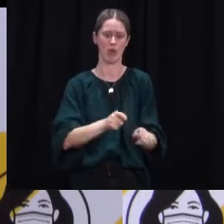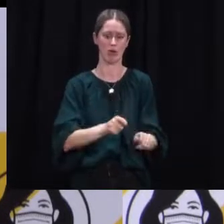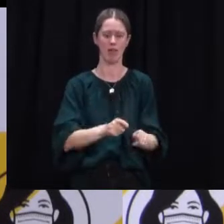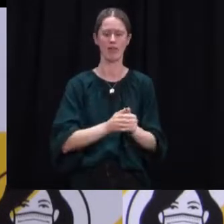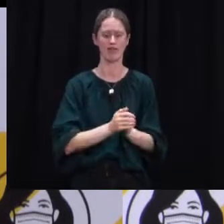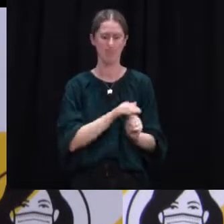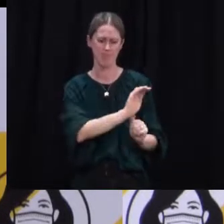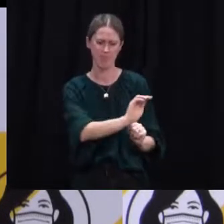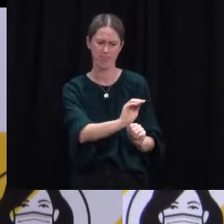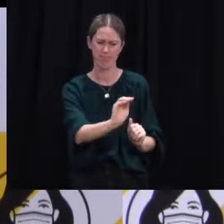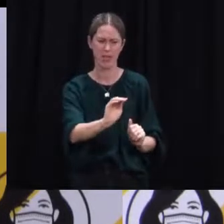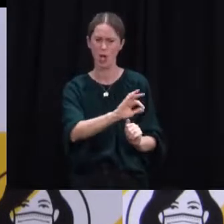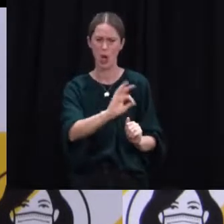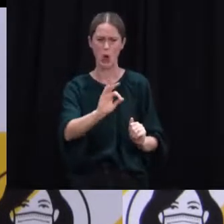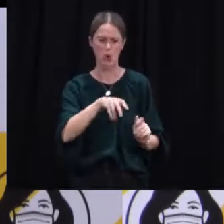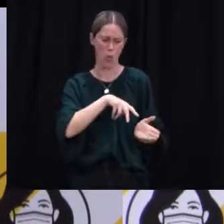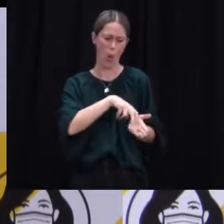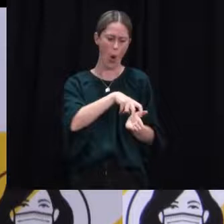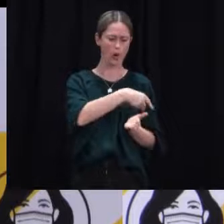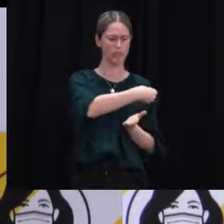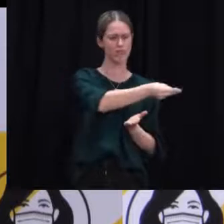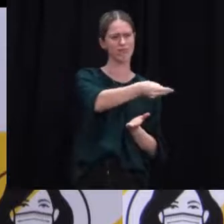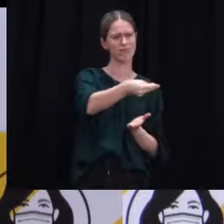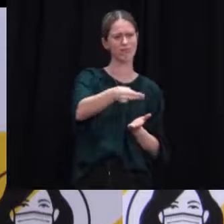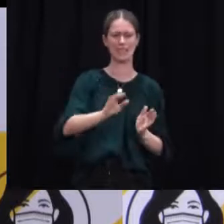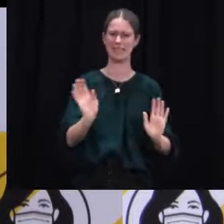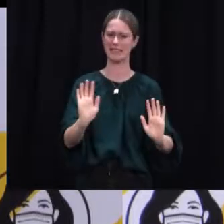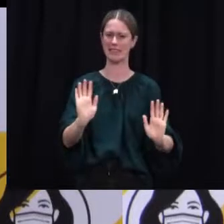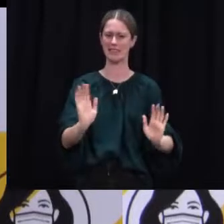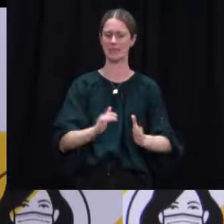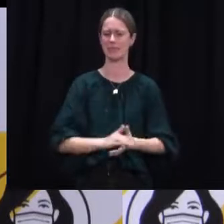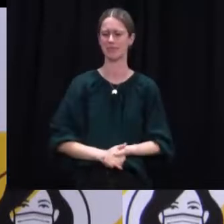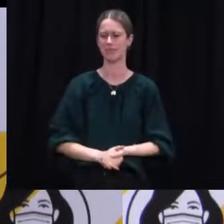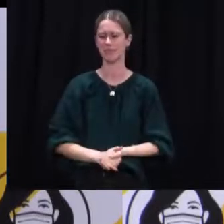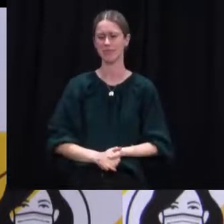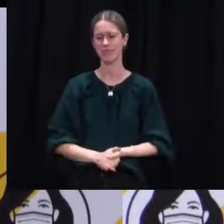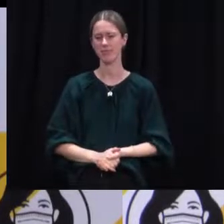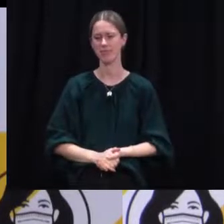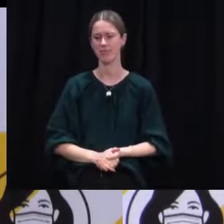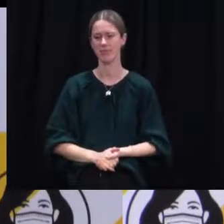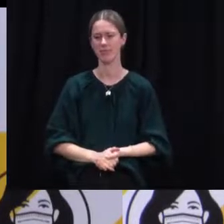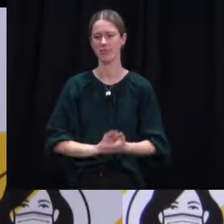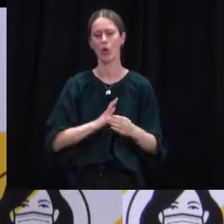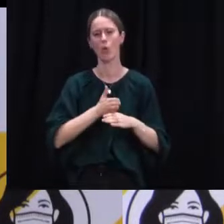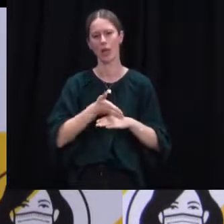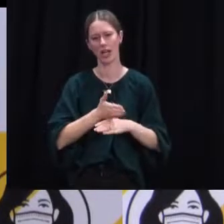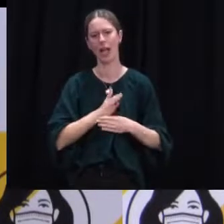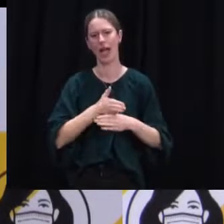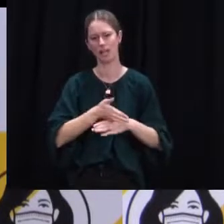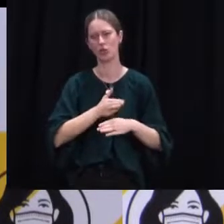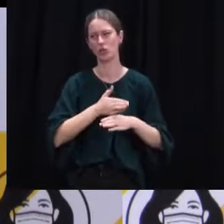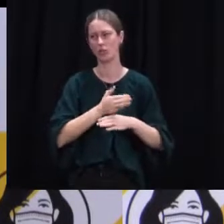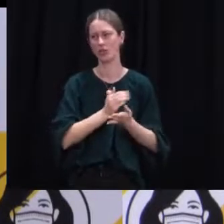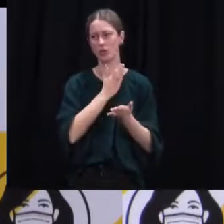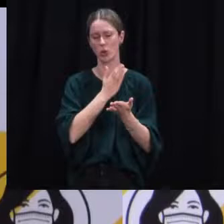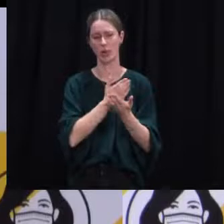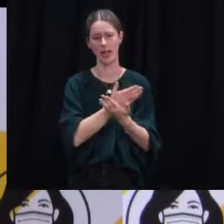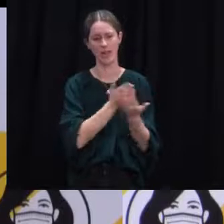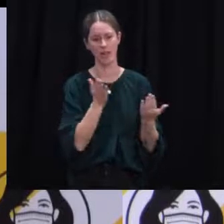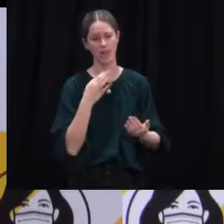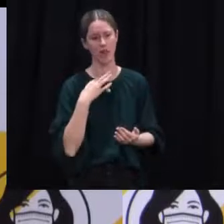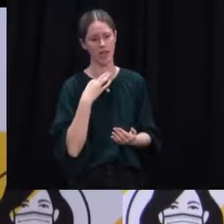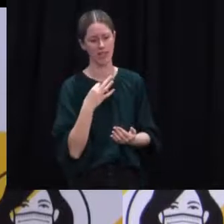volunteer who has some Labour Party leaflets that they were given pre the lockdown to remind them that they should not be delivering